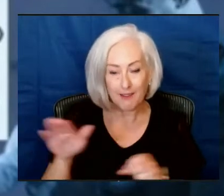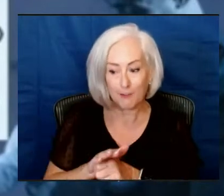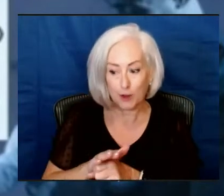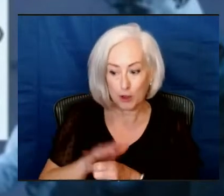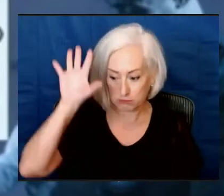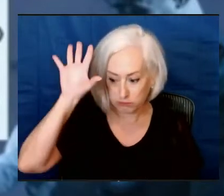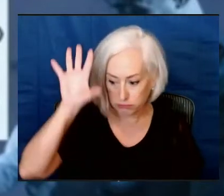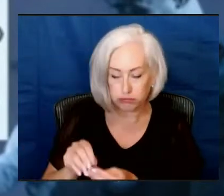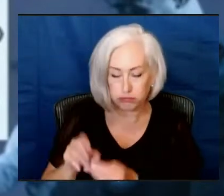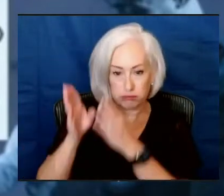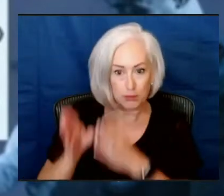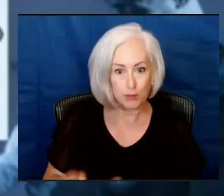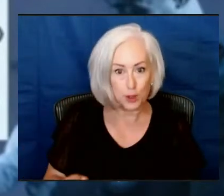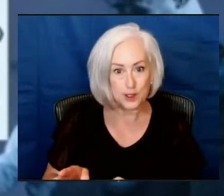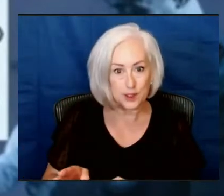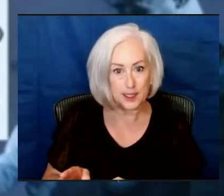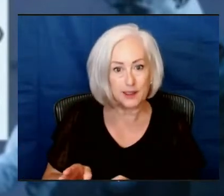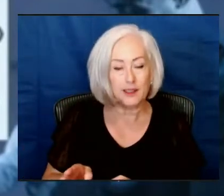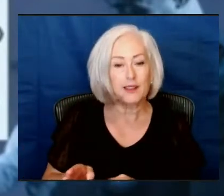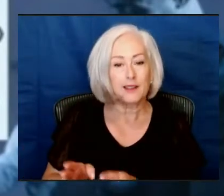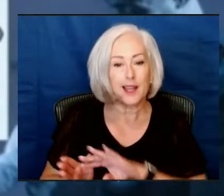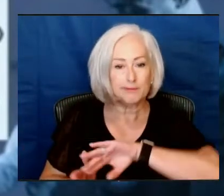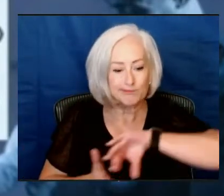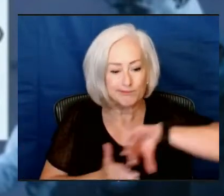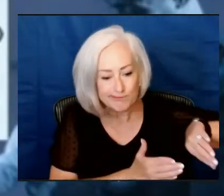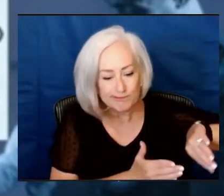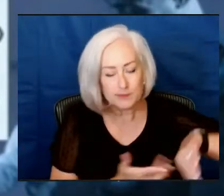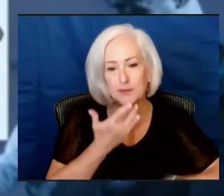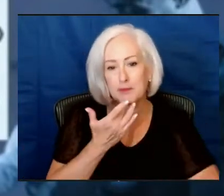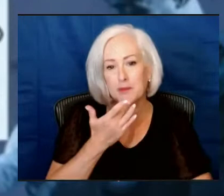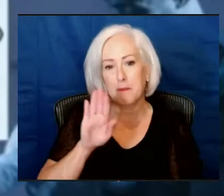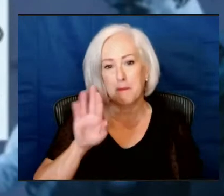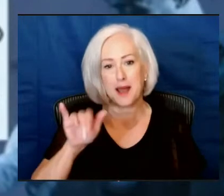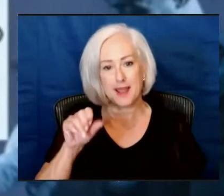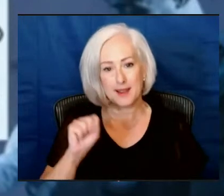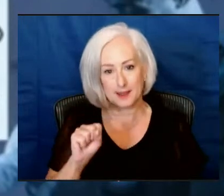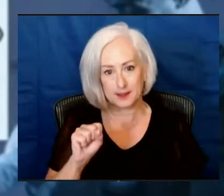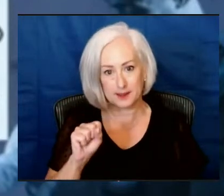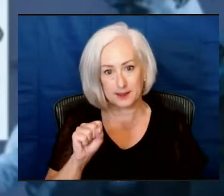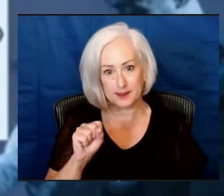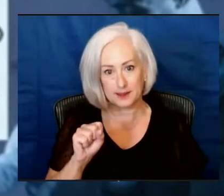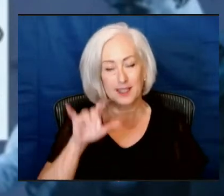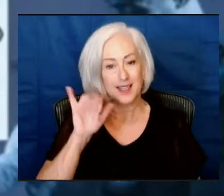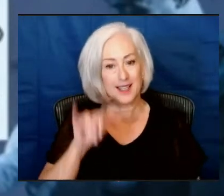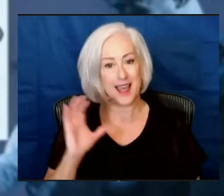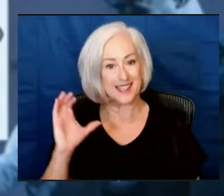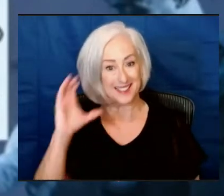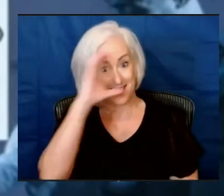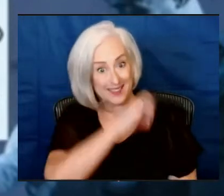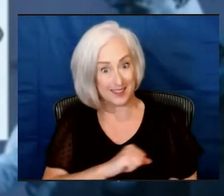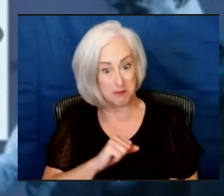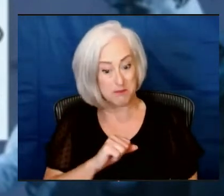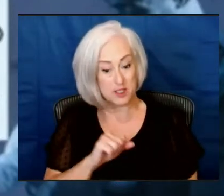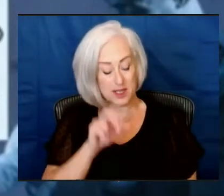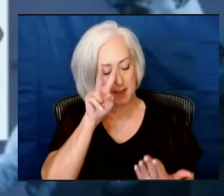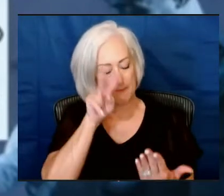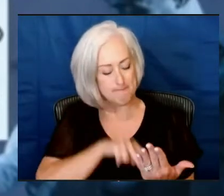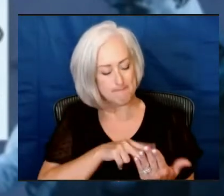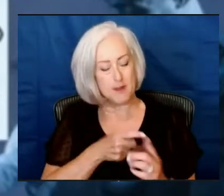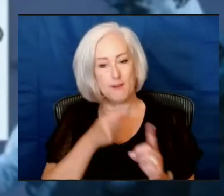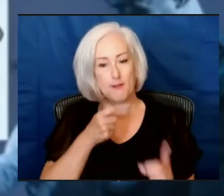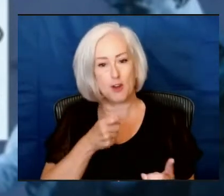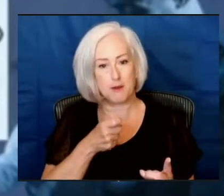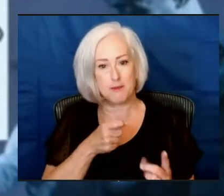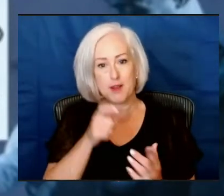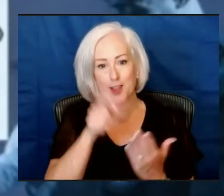of those biases. And so I think that's the overall assumption that I get from the article. I know Dr. Monks is going to talk more about the